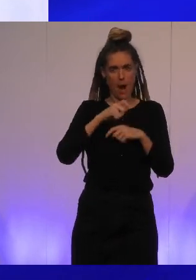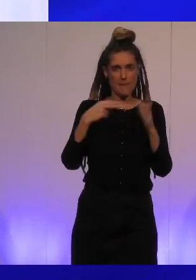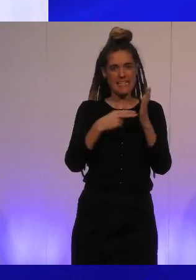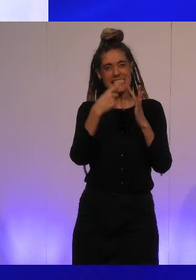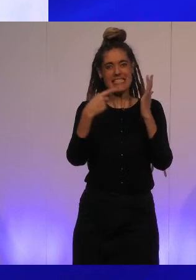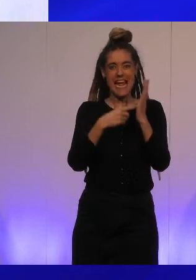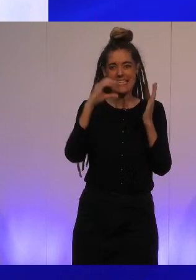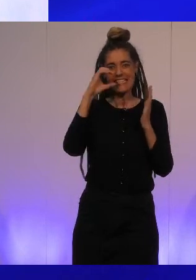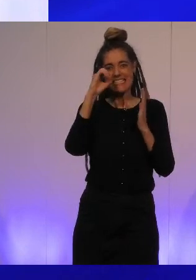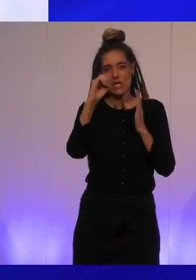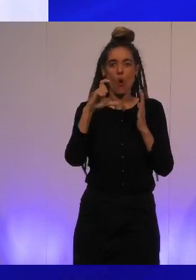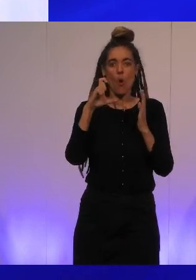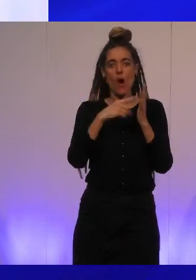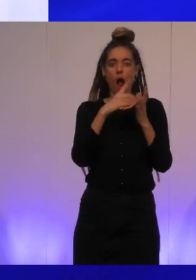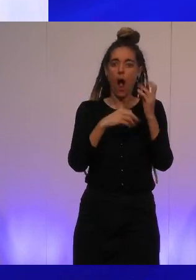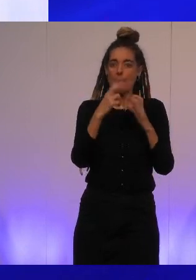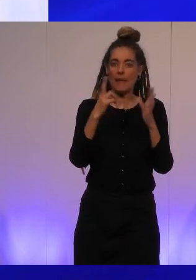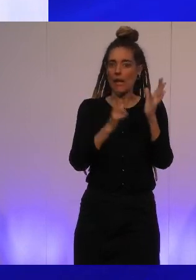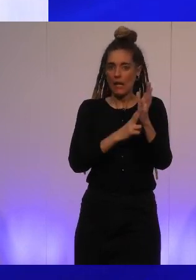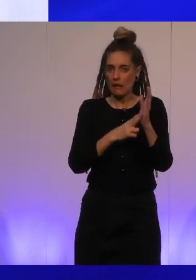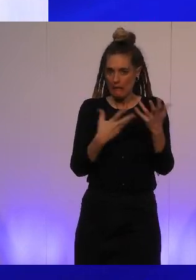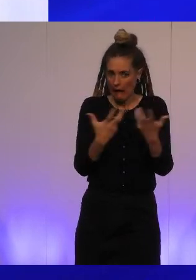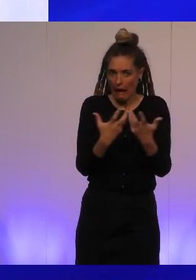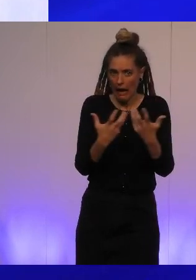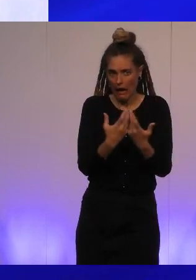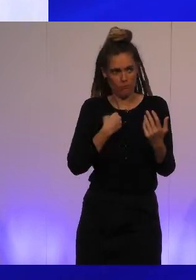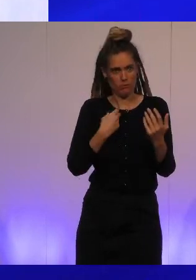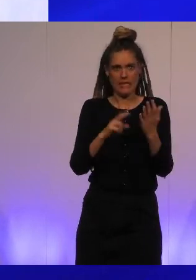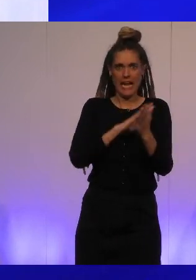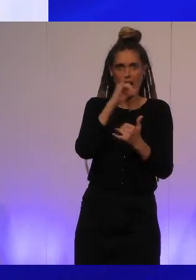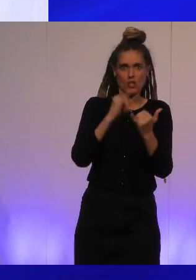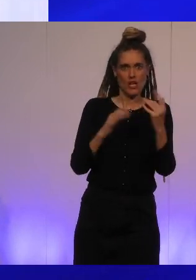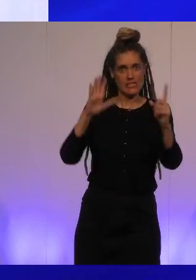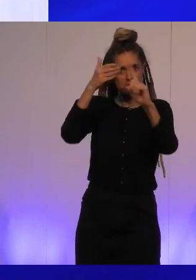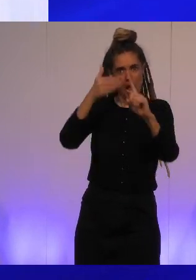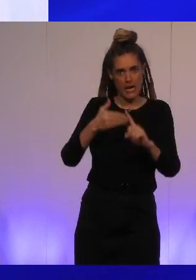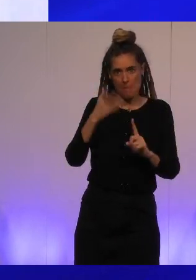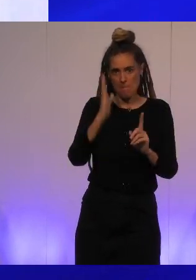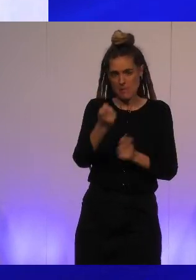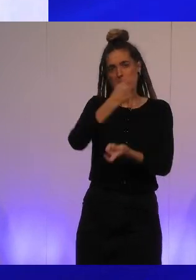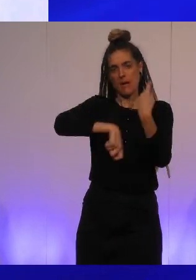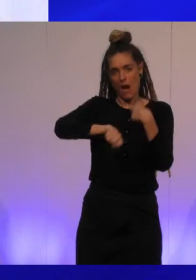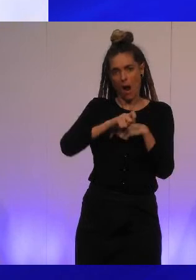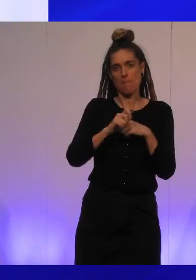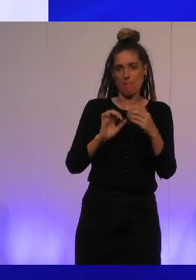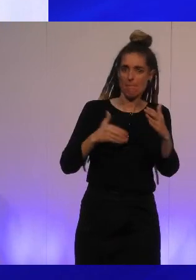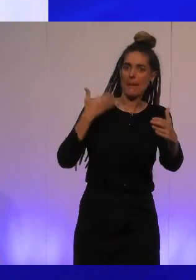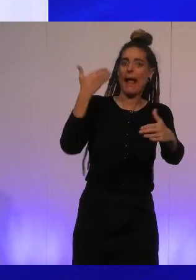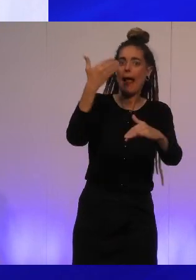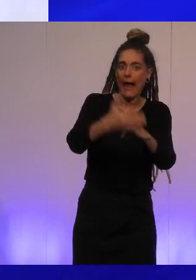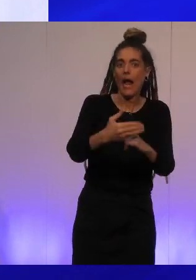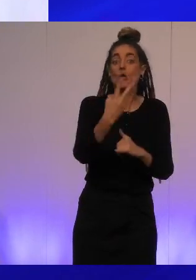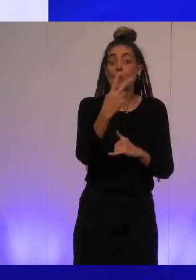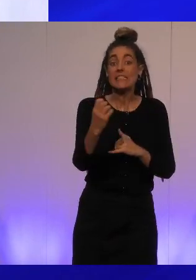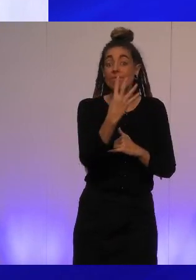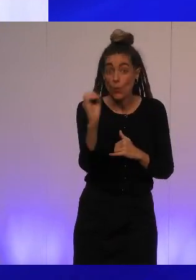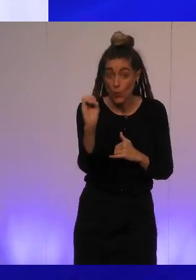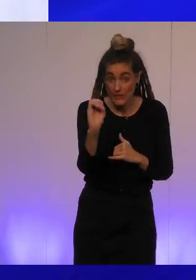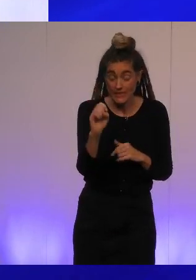to do that on the kind of national NHS targets by 2040. And a specific, really excellent one